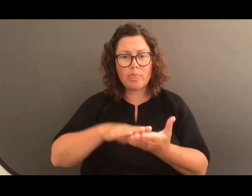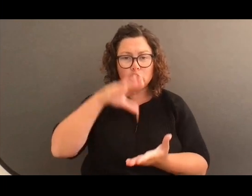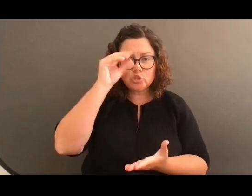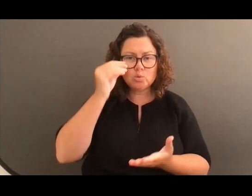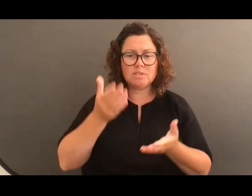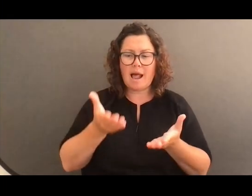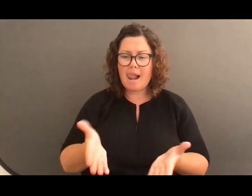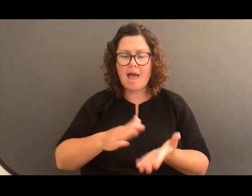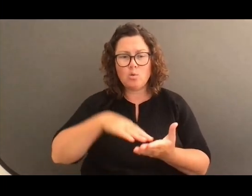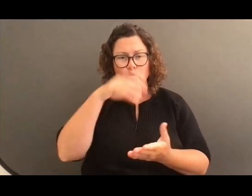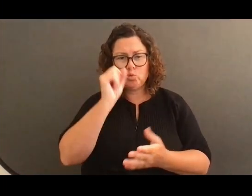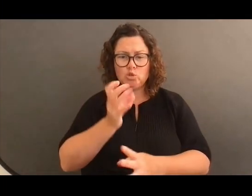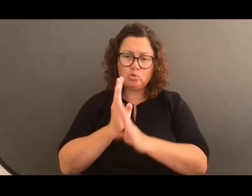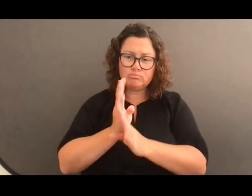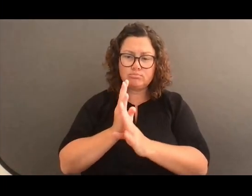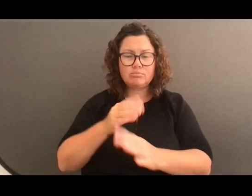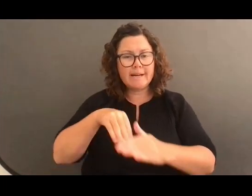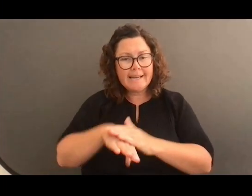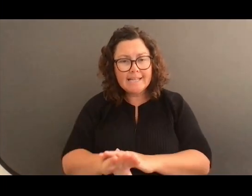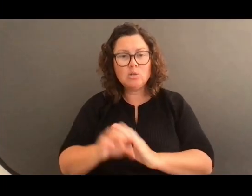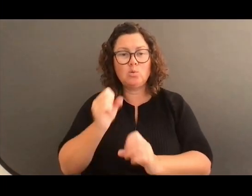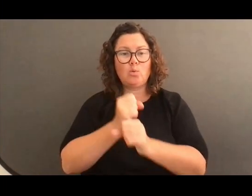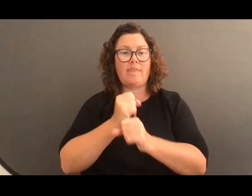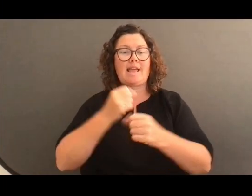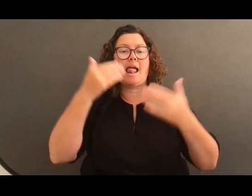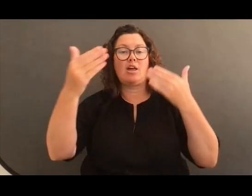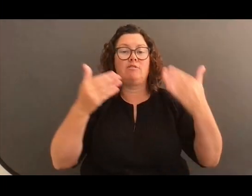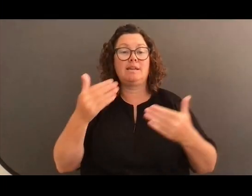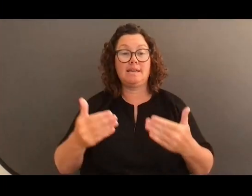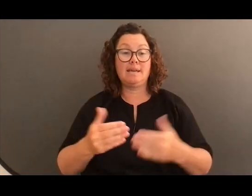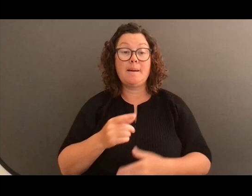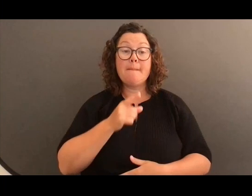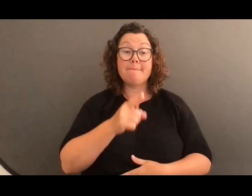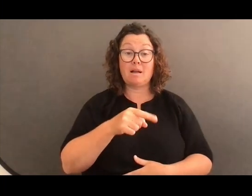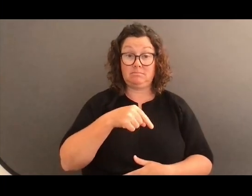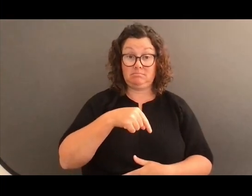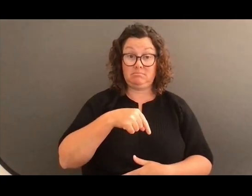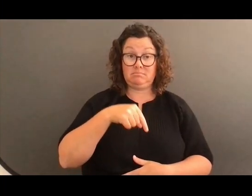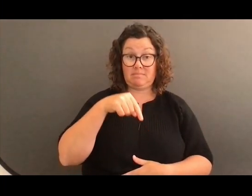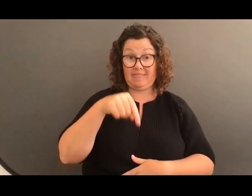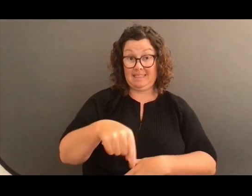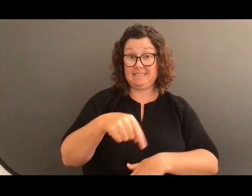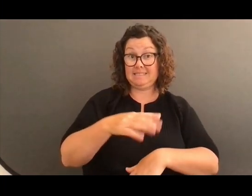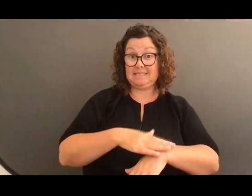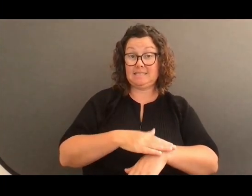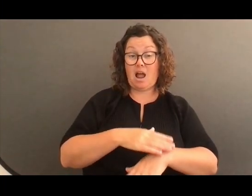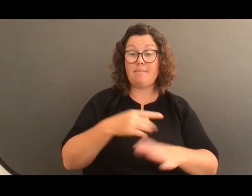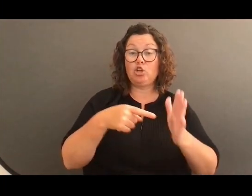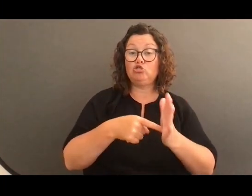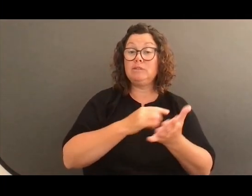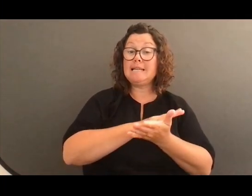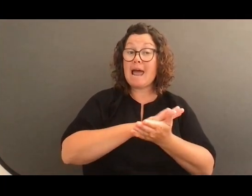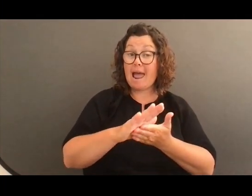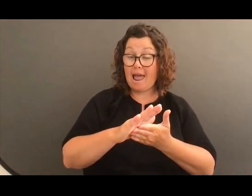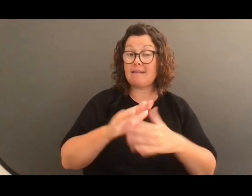cross-inspiration, cross-pollination there. But in this case, Trina Ham actually delivered the talk, and it was great